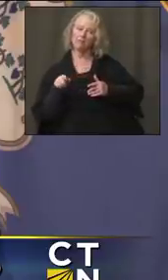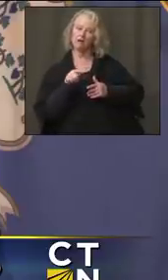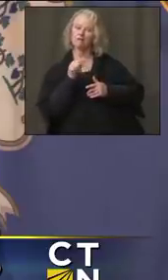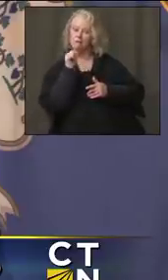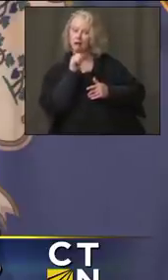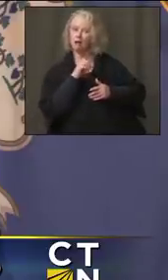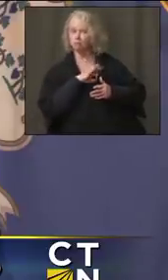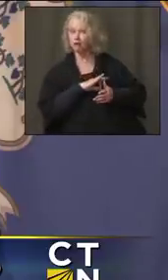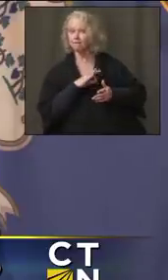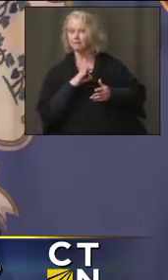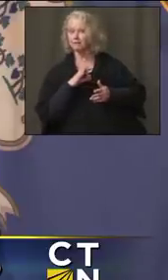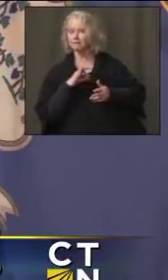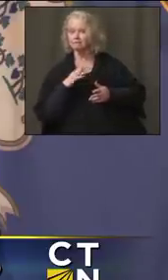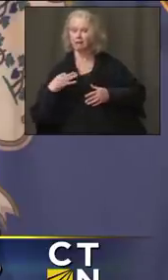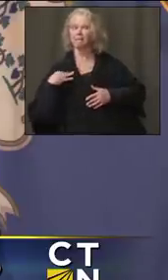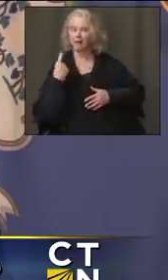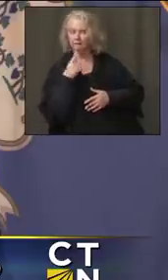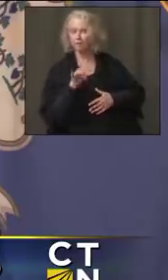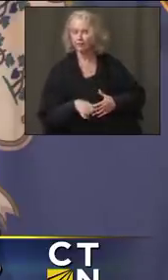taking advantage of that.